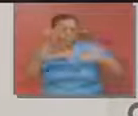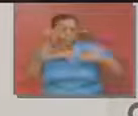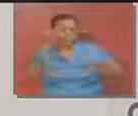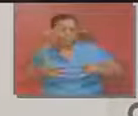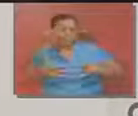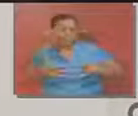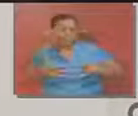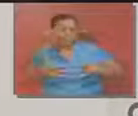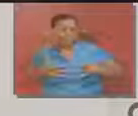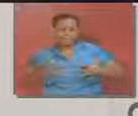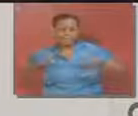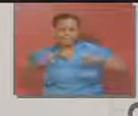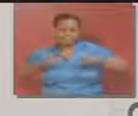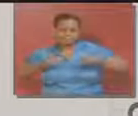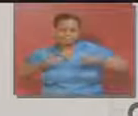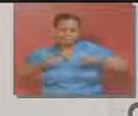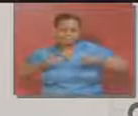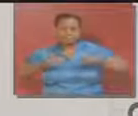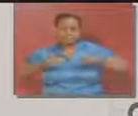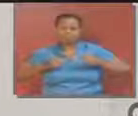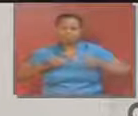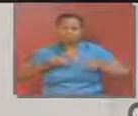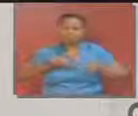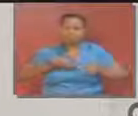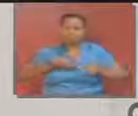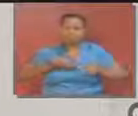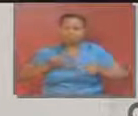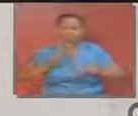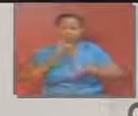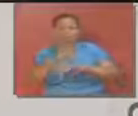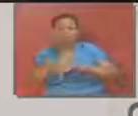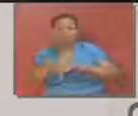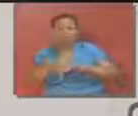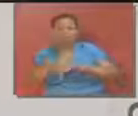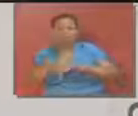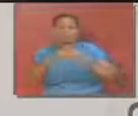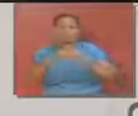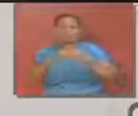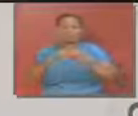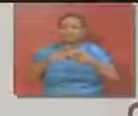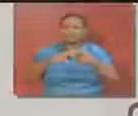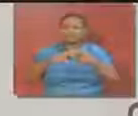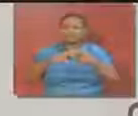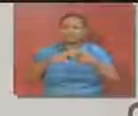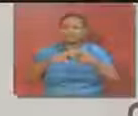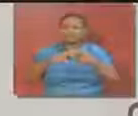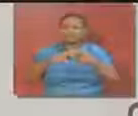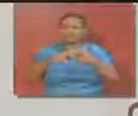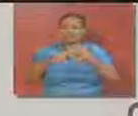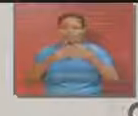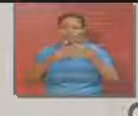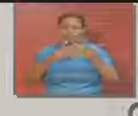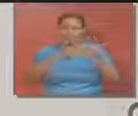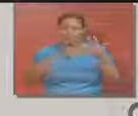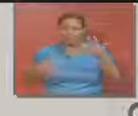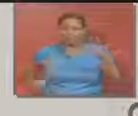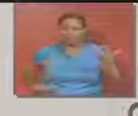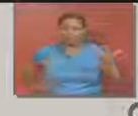and swollen and not functioning, therefore you would not be able to push the blood properly. The child will be in